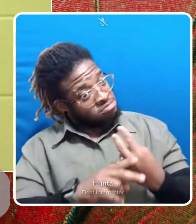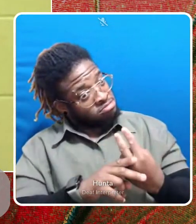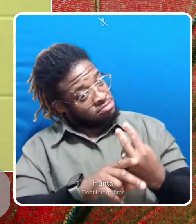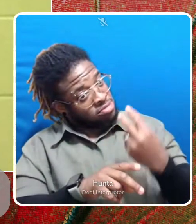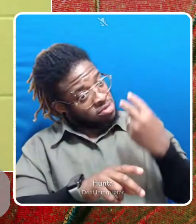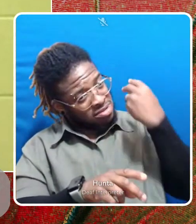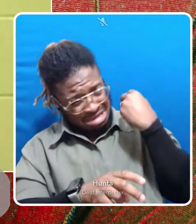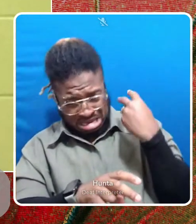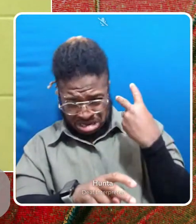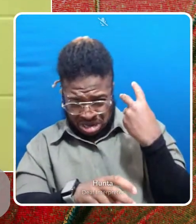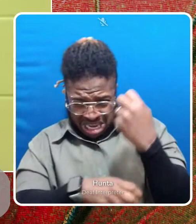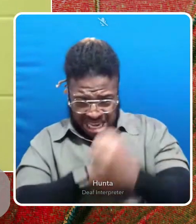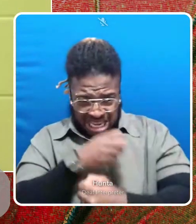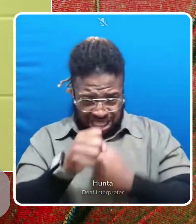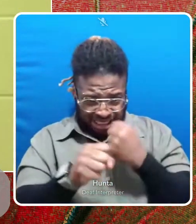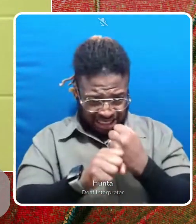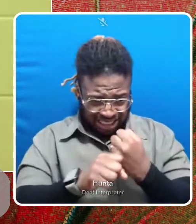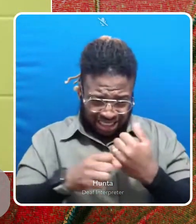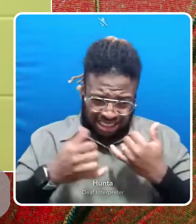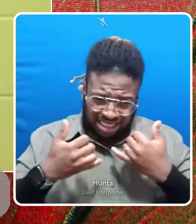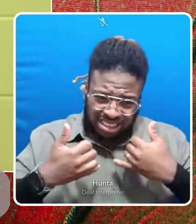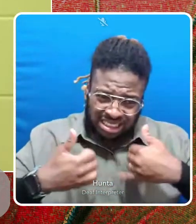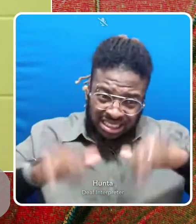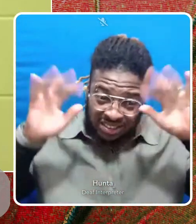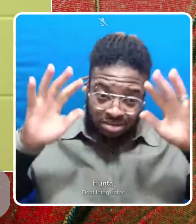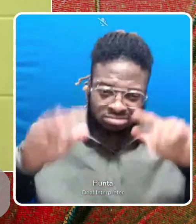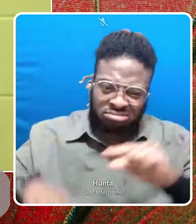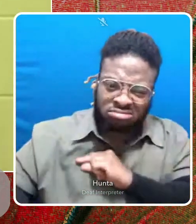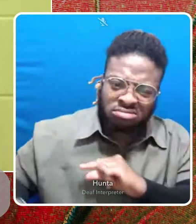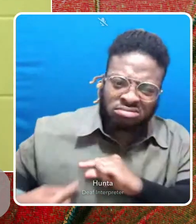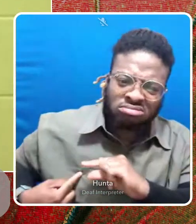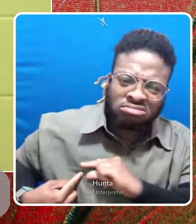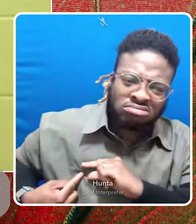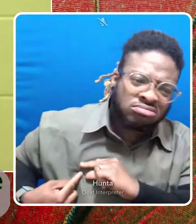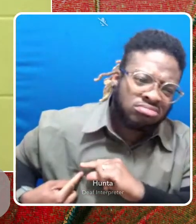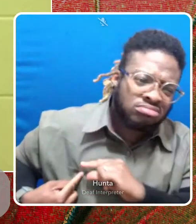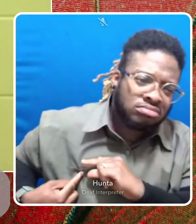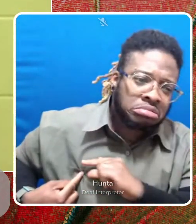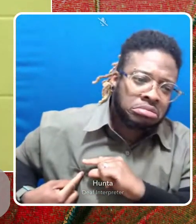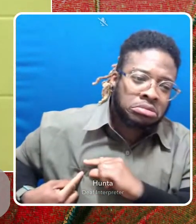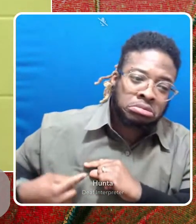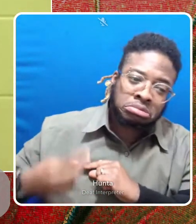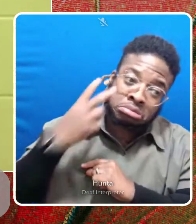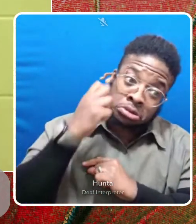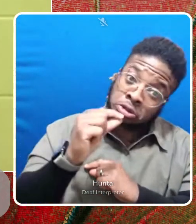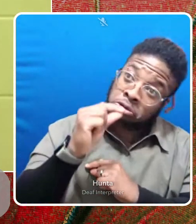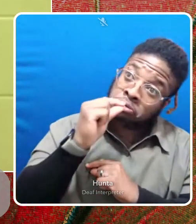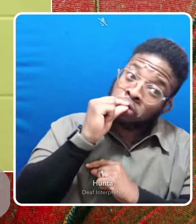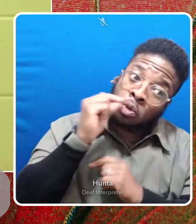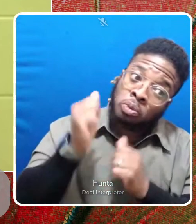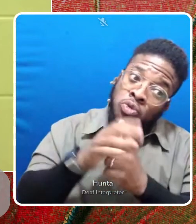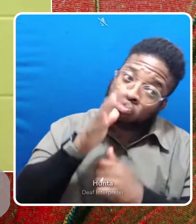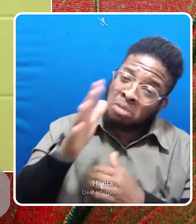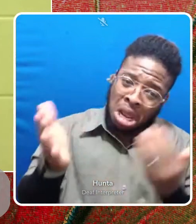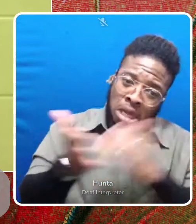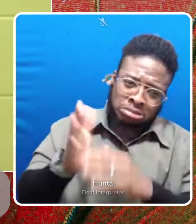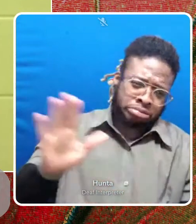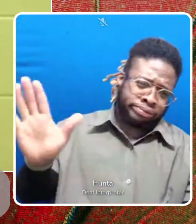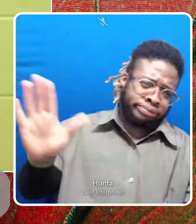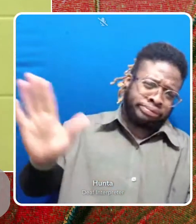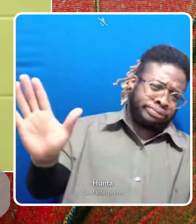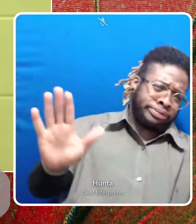I probably won't smoke weed with Grandma again. We shared a joint in the passenger seat of her recycled Chevy decked out for a